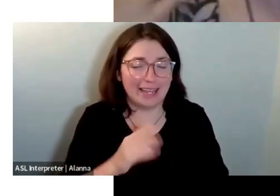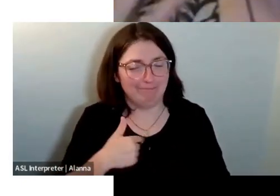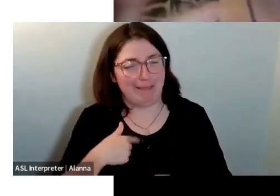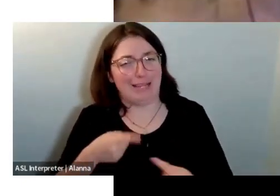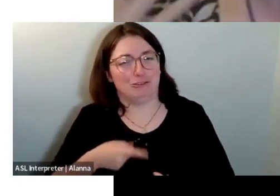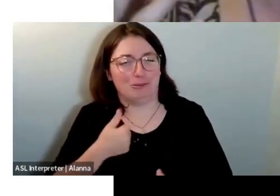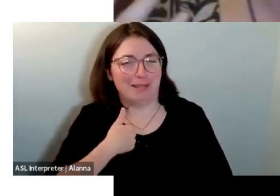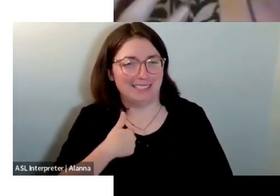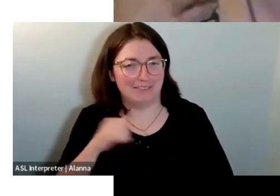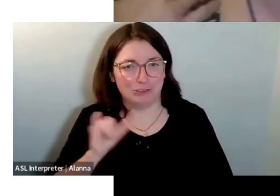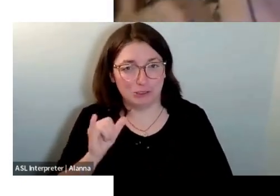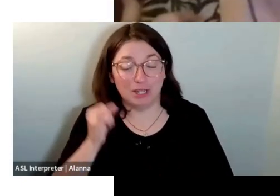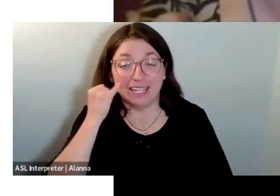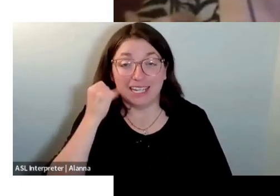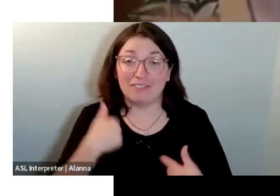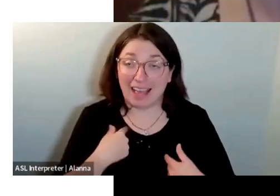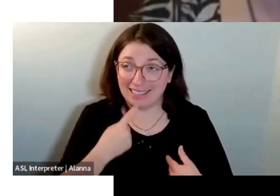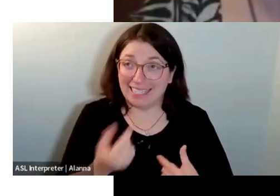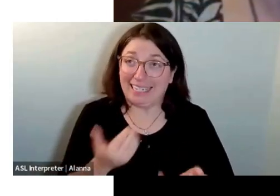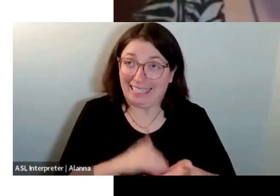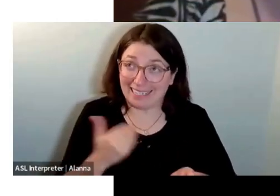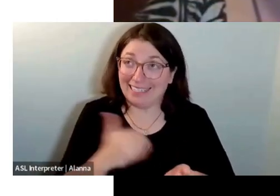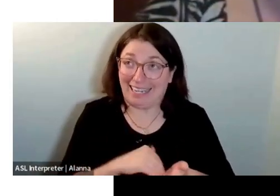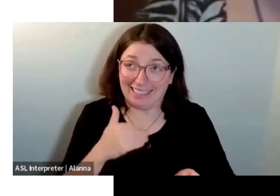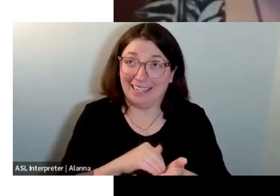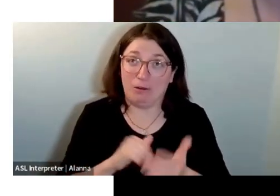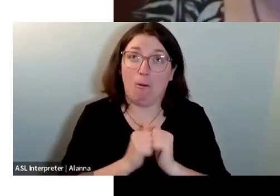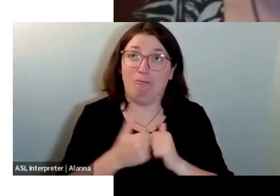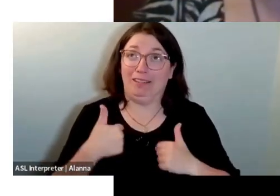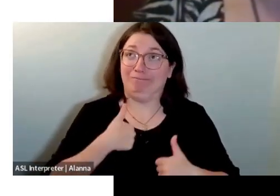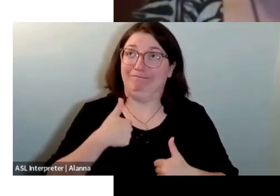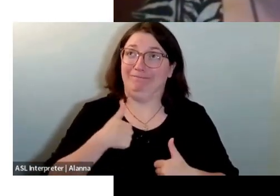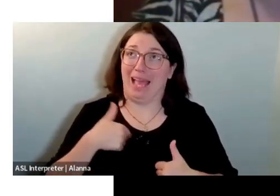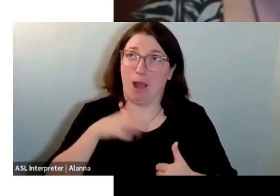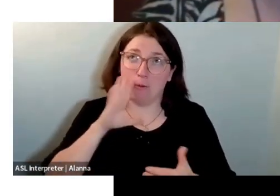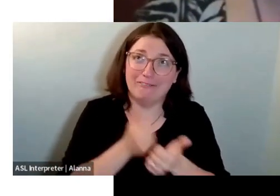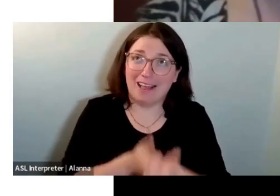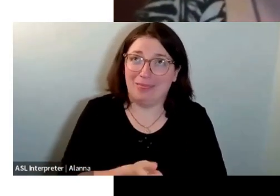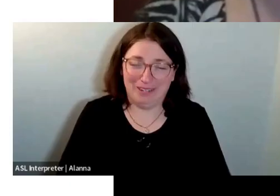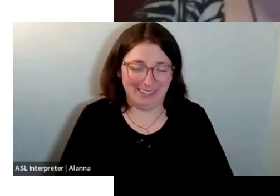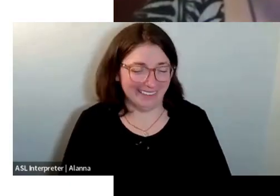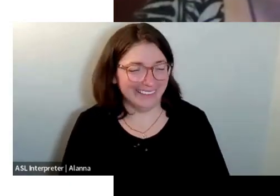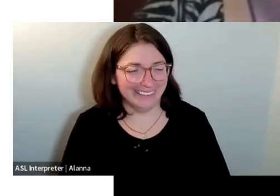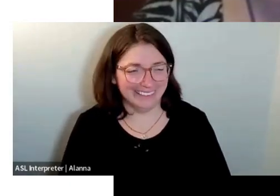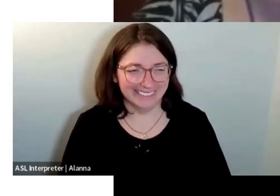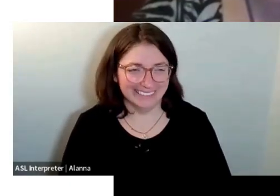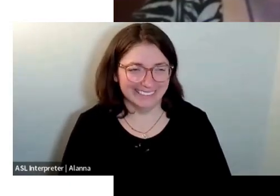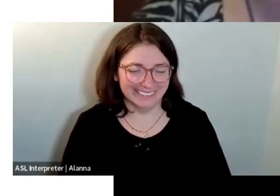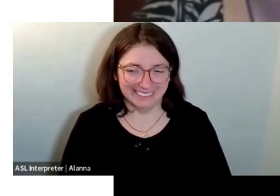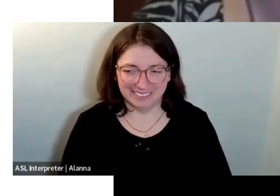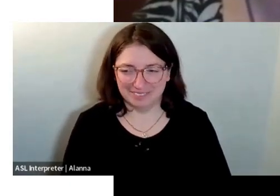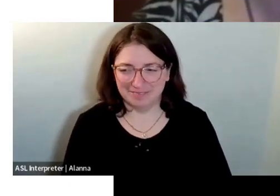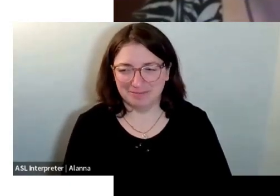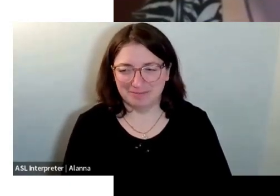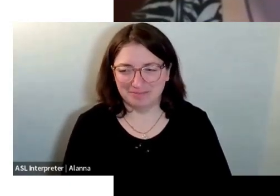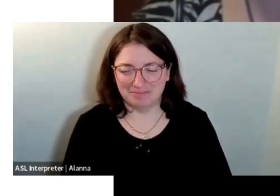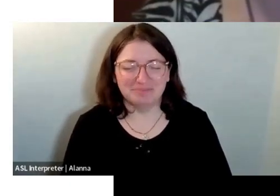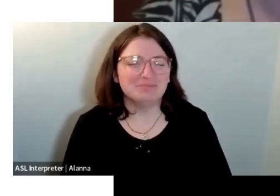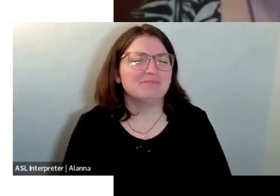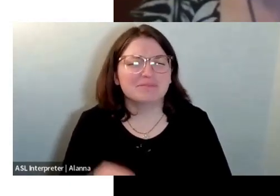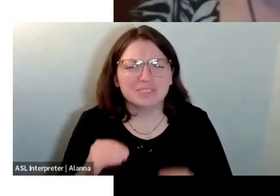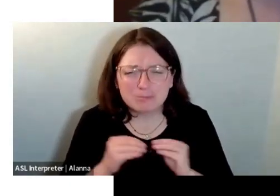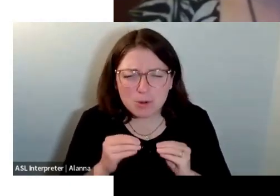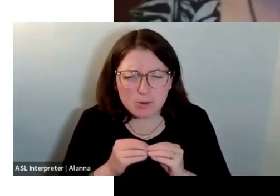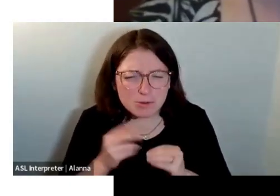if I keep saying these things, I'll practice what I preach. All right, let's get to a couple